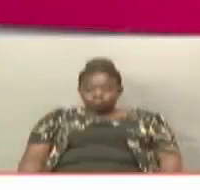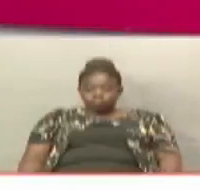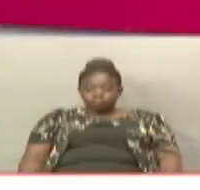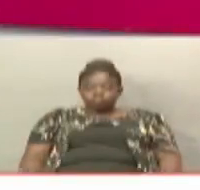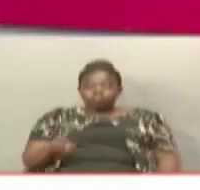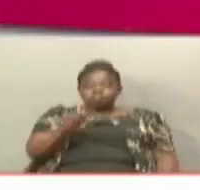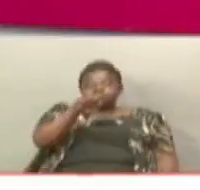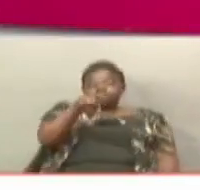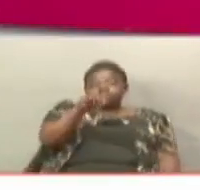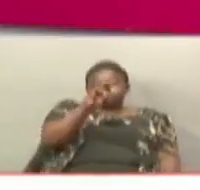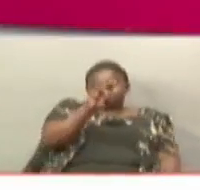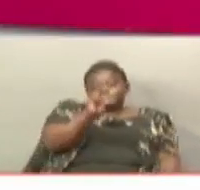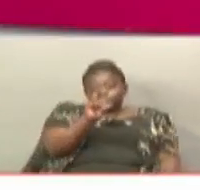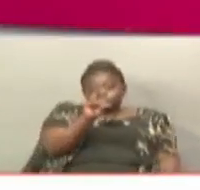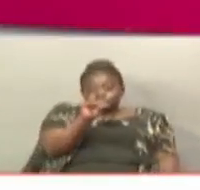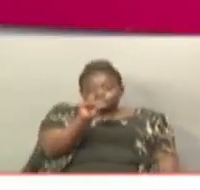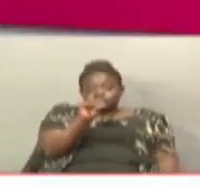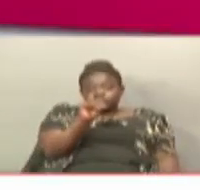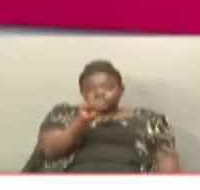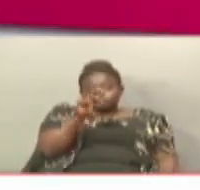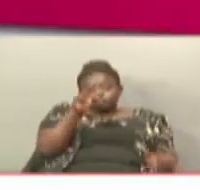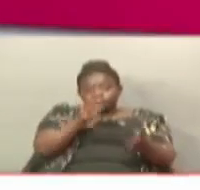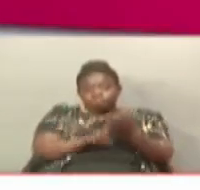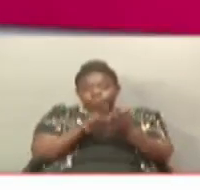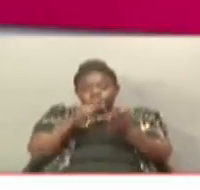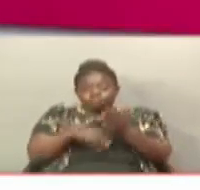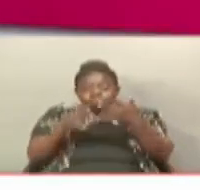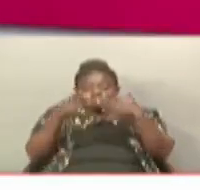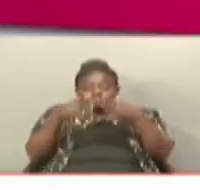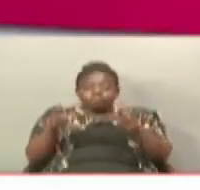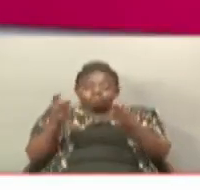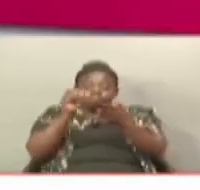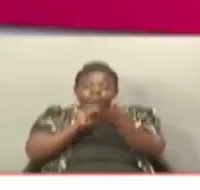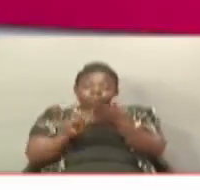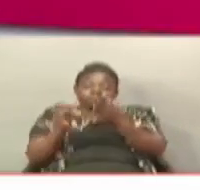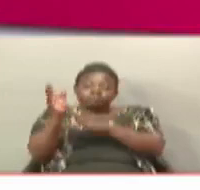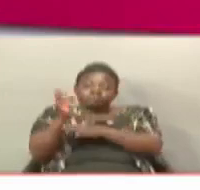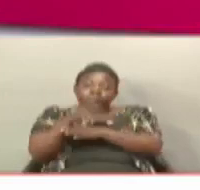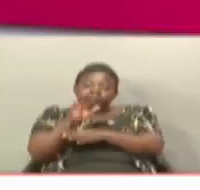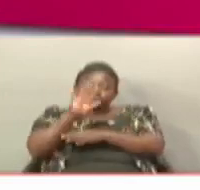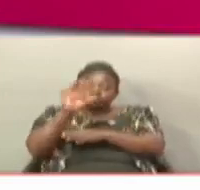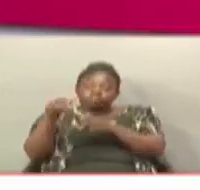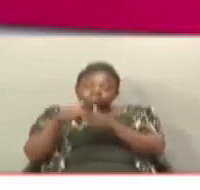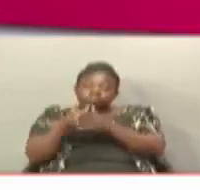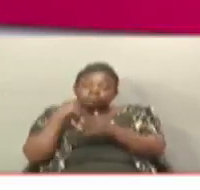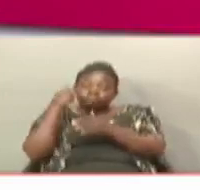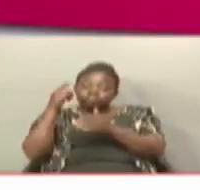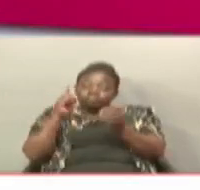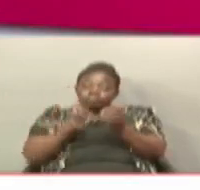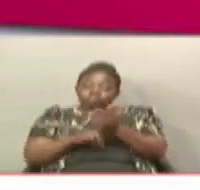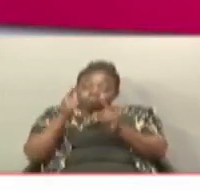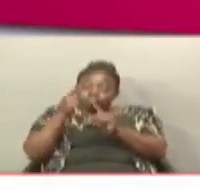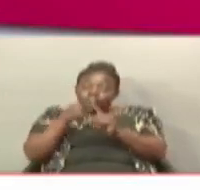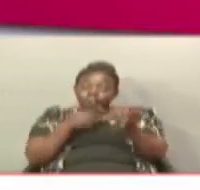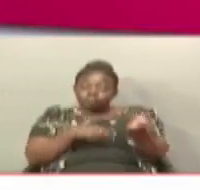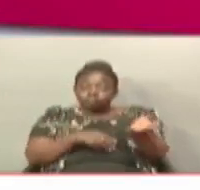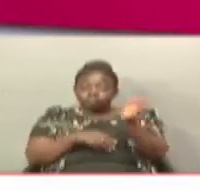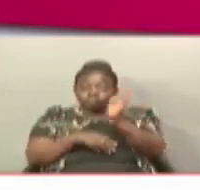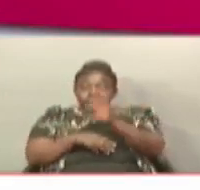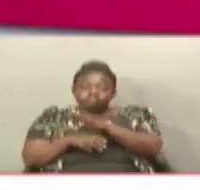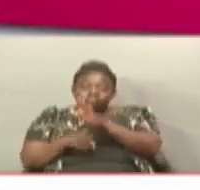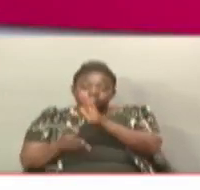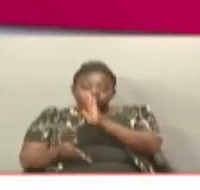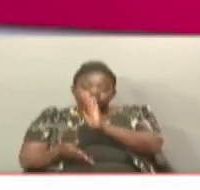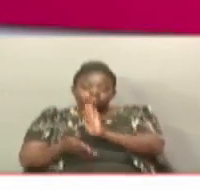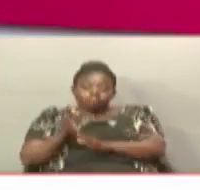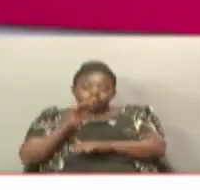Yes, our minister Robin and Nabbanja kakasizza nti amaze okuwandiikira baminisita bonna abaafuna amabaati okugazzaayo